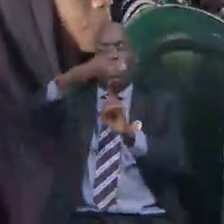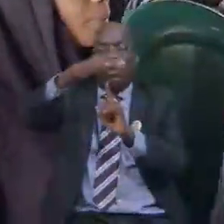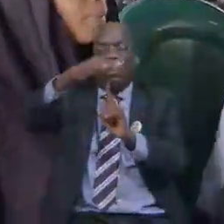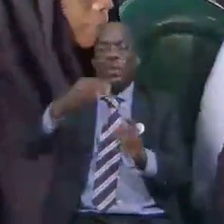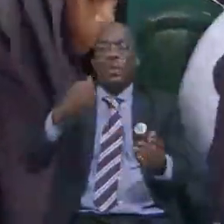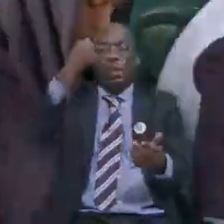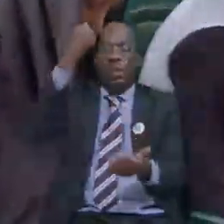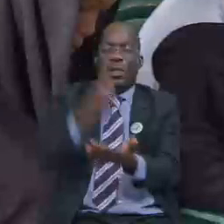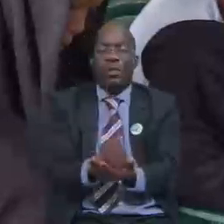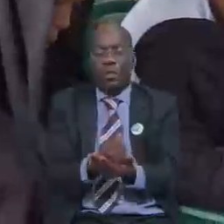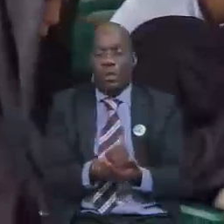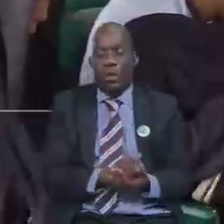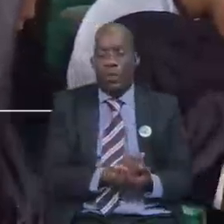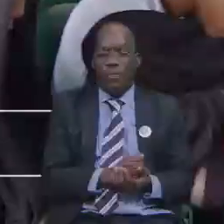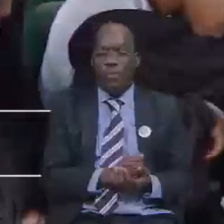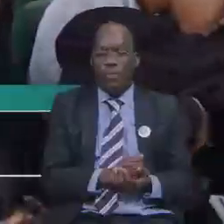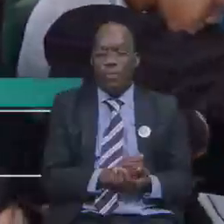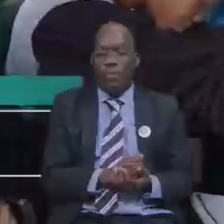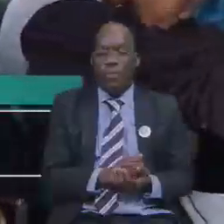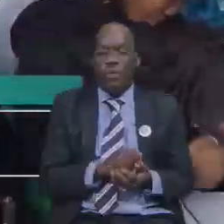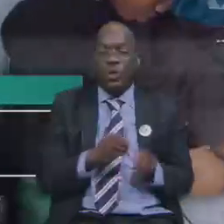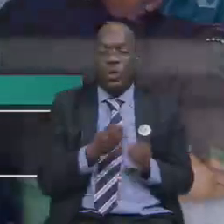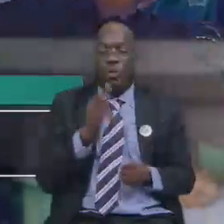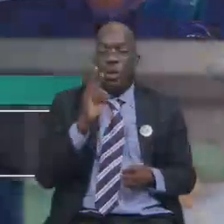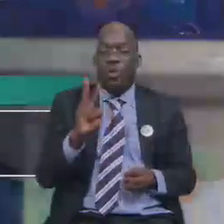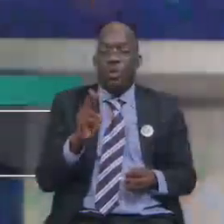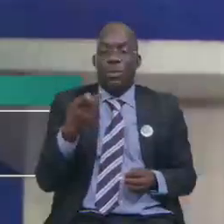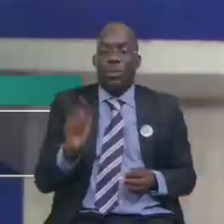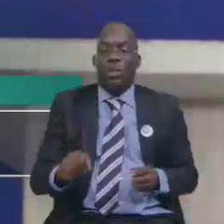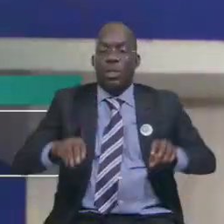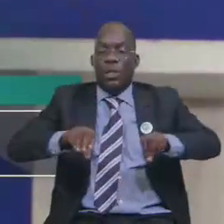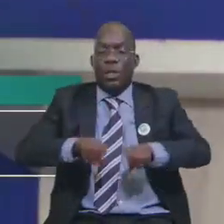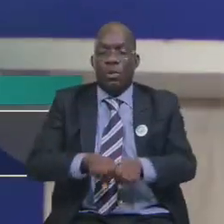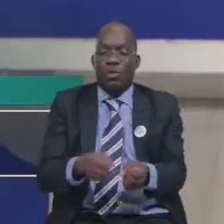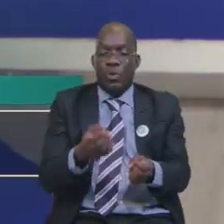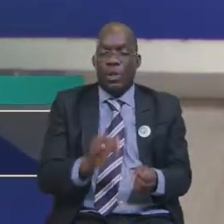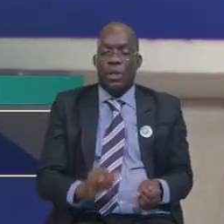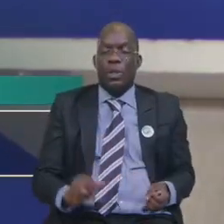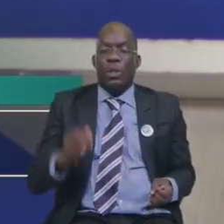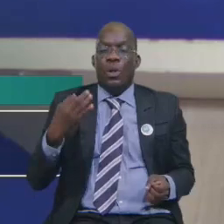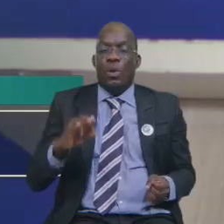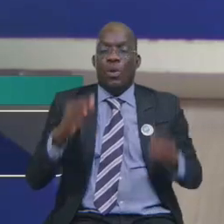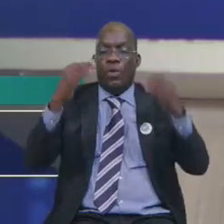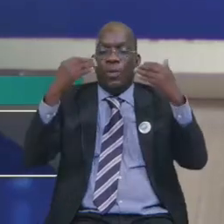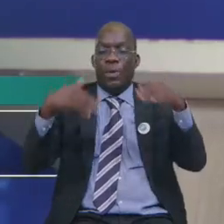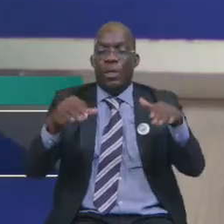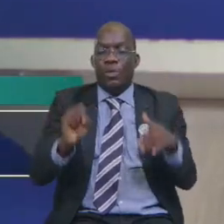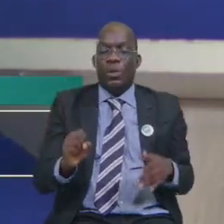Number two, we're looking at the breaking of limits for